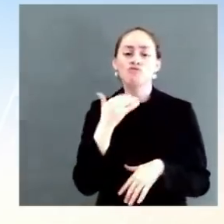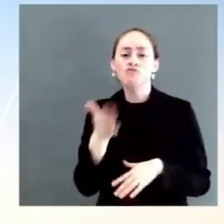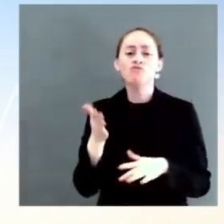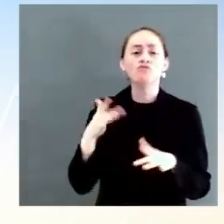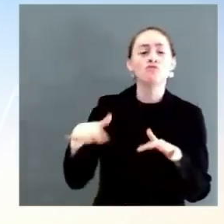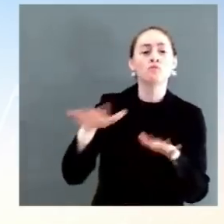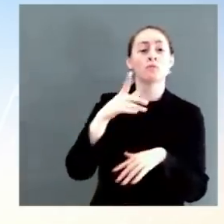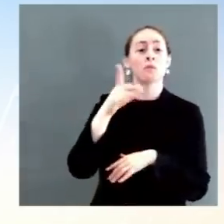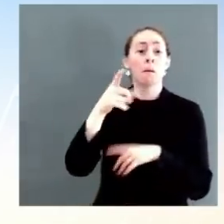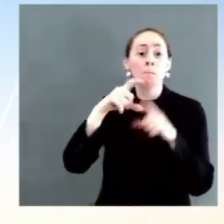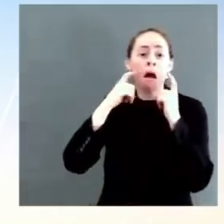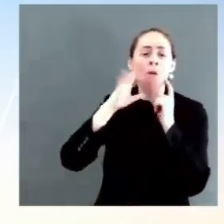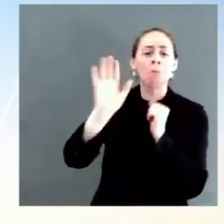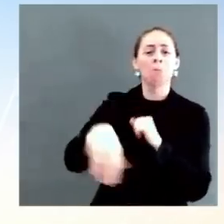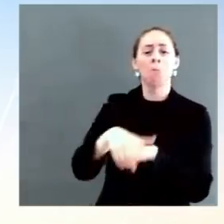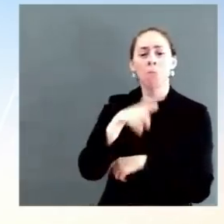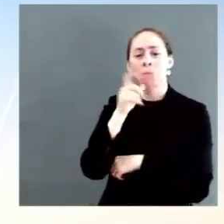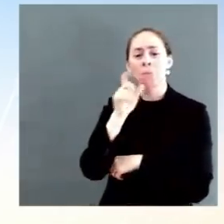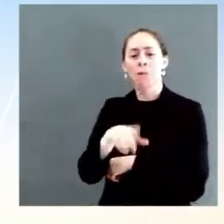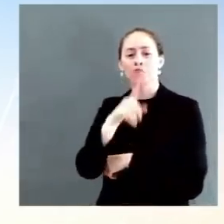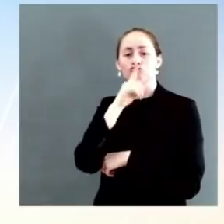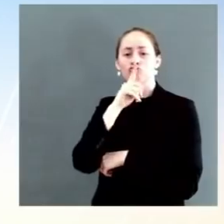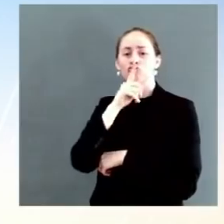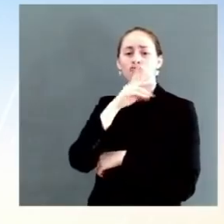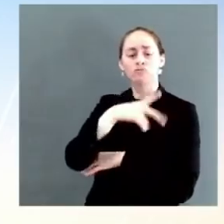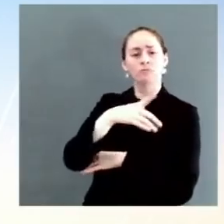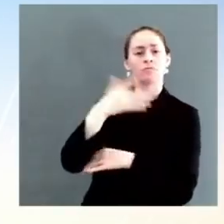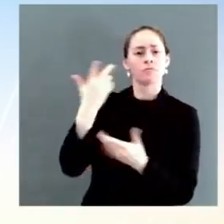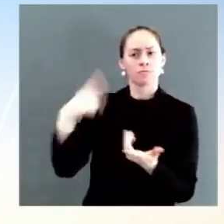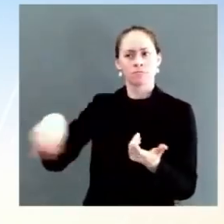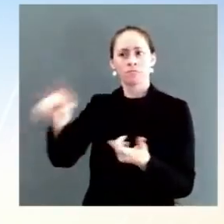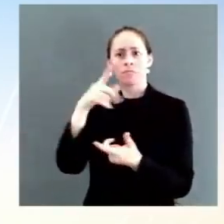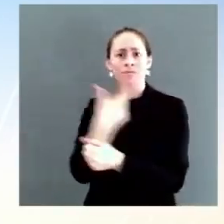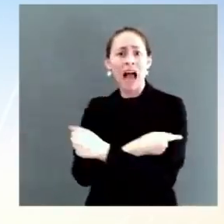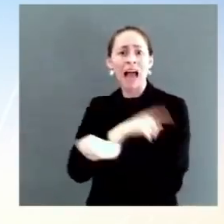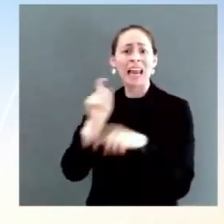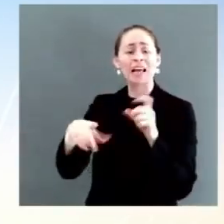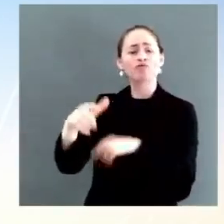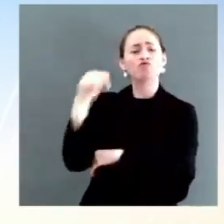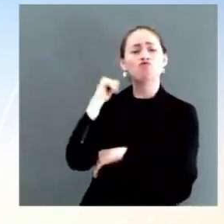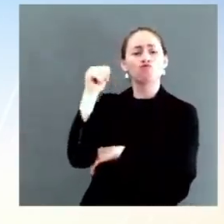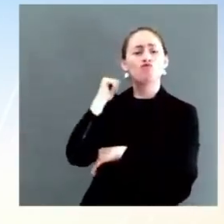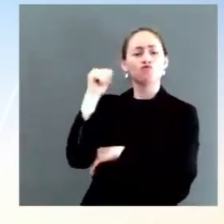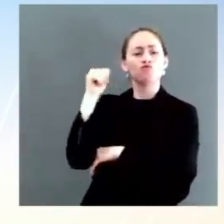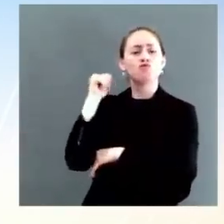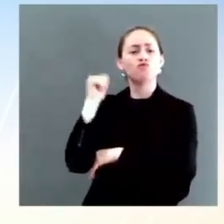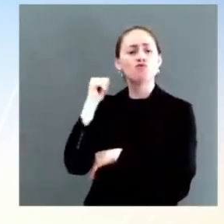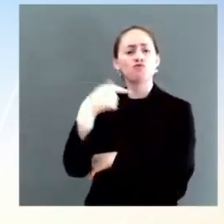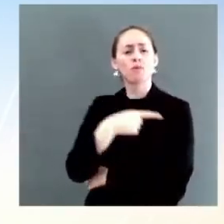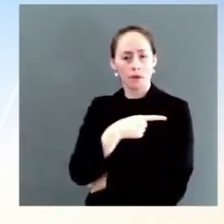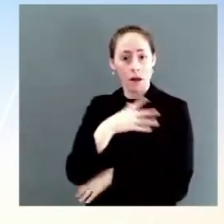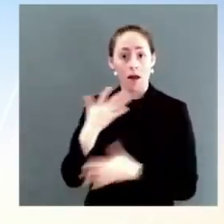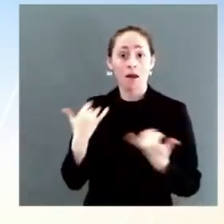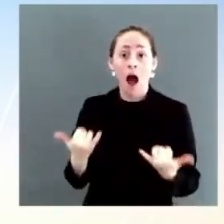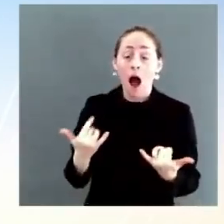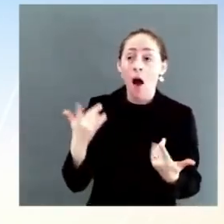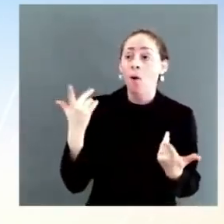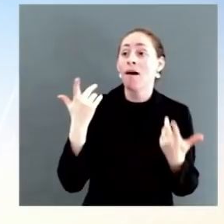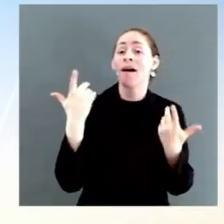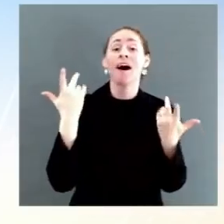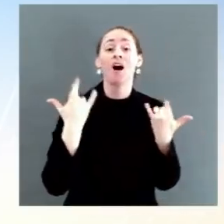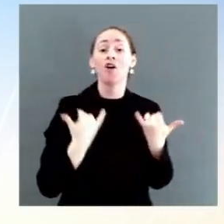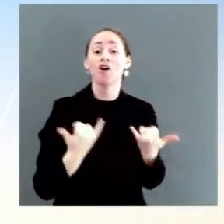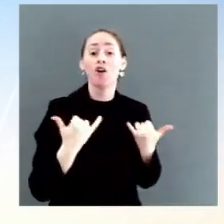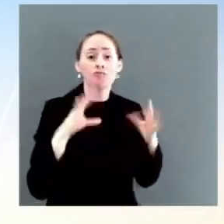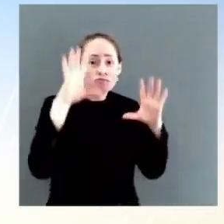widely available. He's relied on the advice of his health and medical experts, and he is trying to be a part of solving this crisis, getting